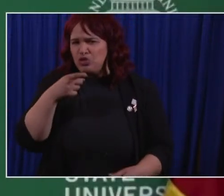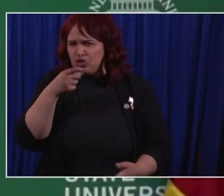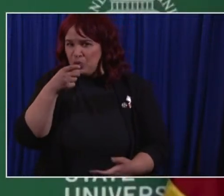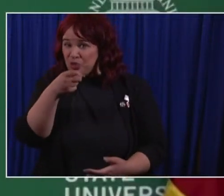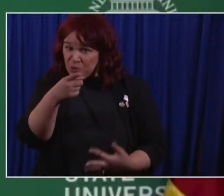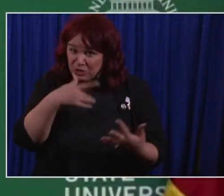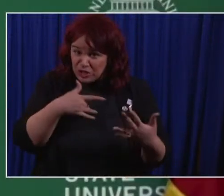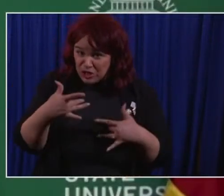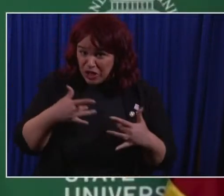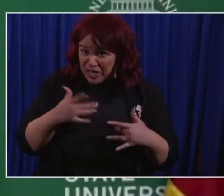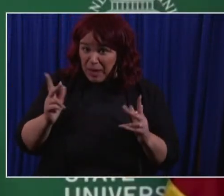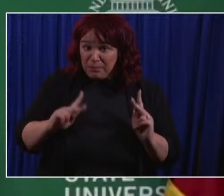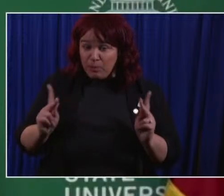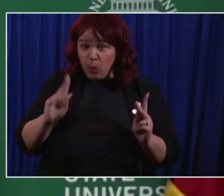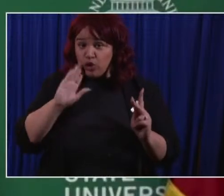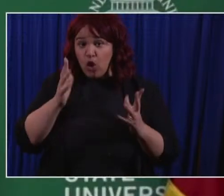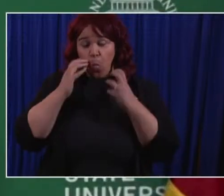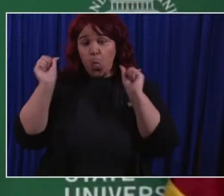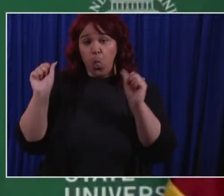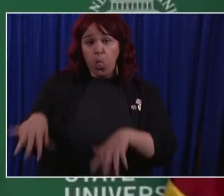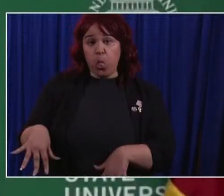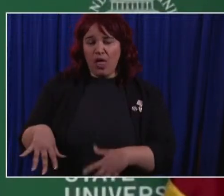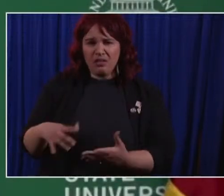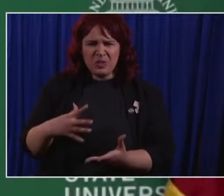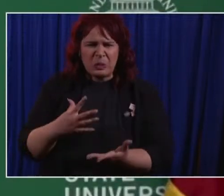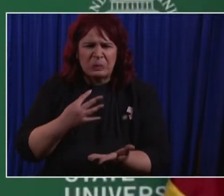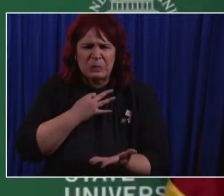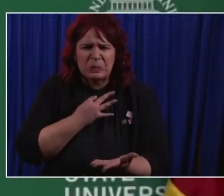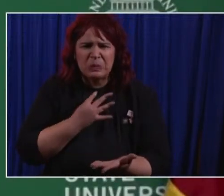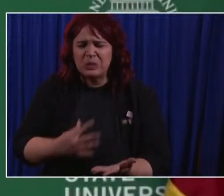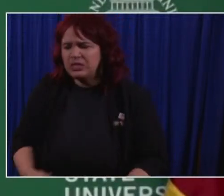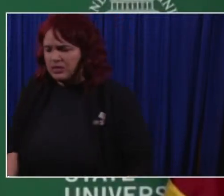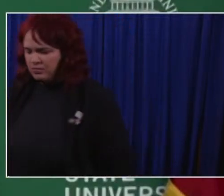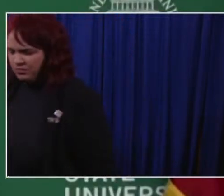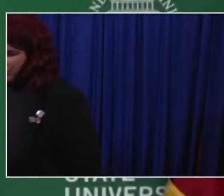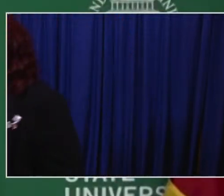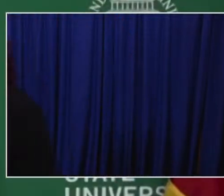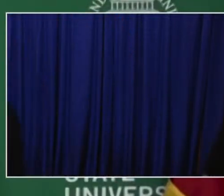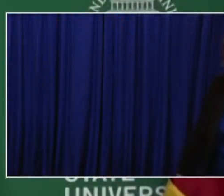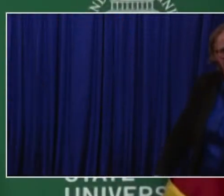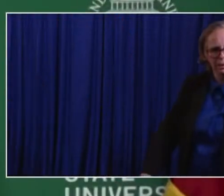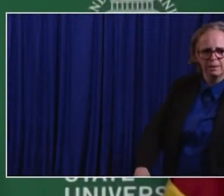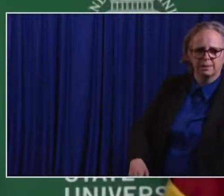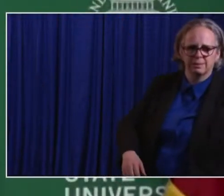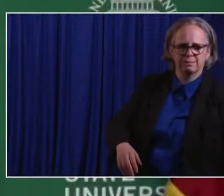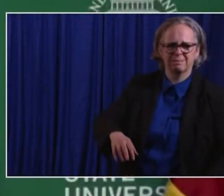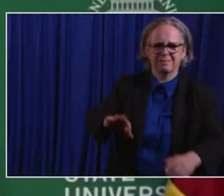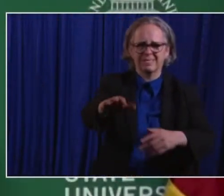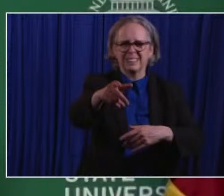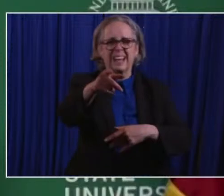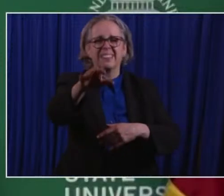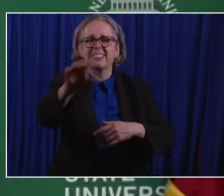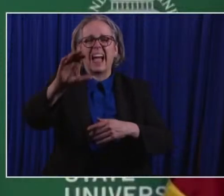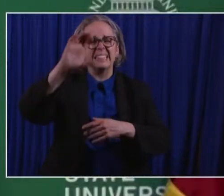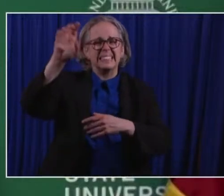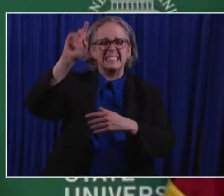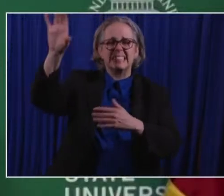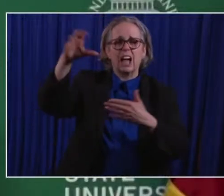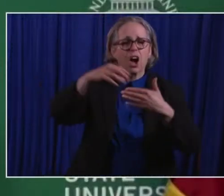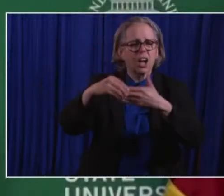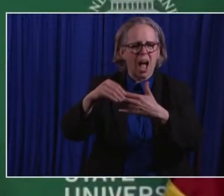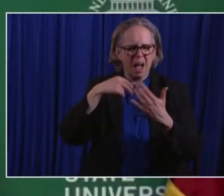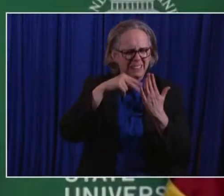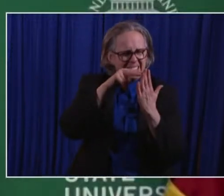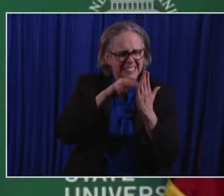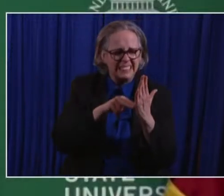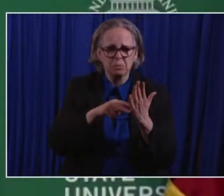but I won't argue with you because I read it quickly. Here's what I thought I took away from what they